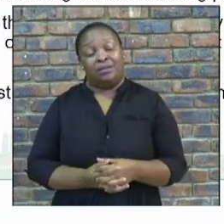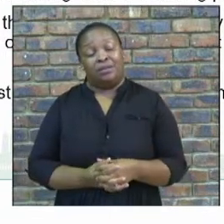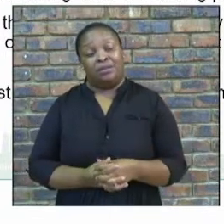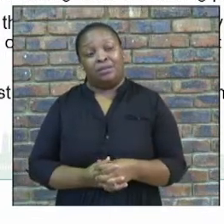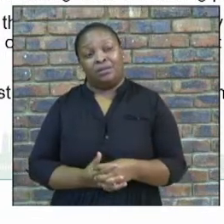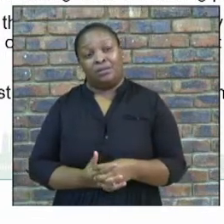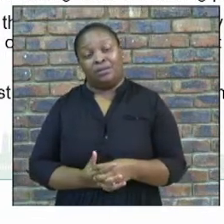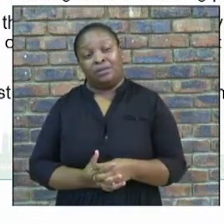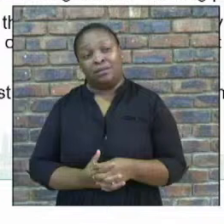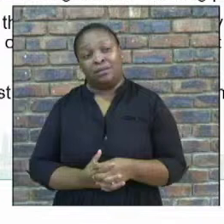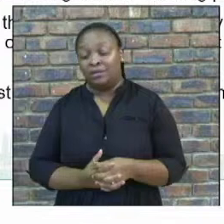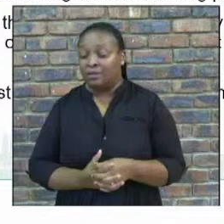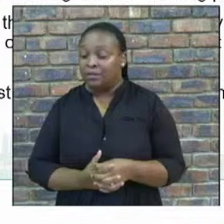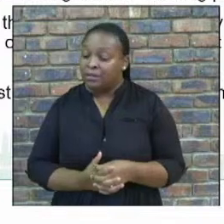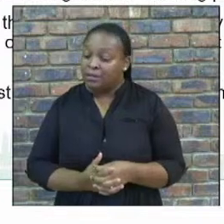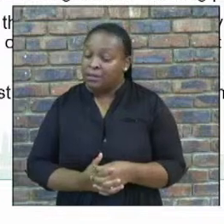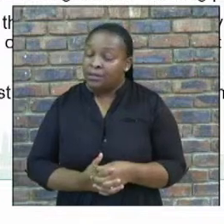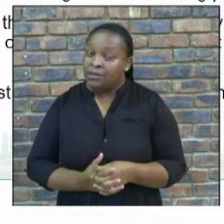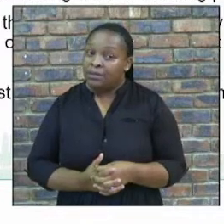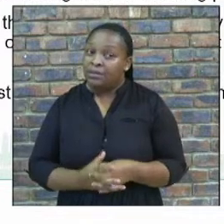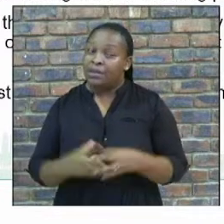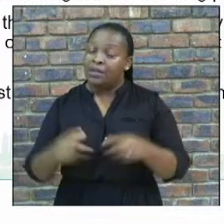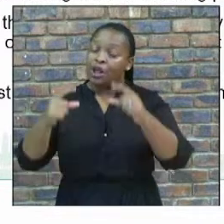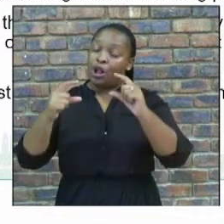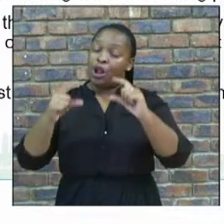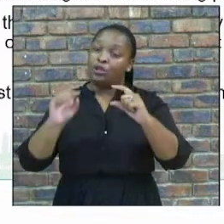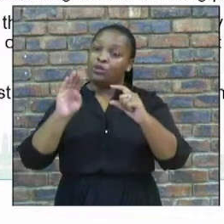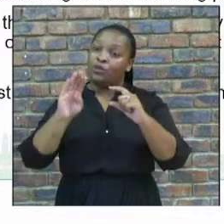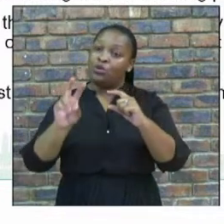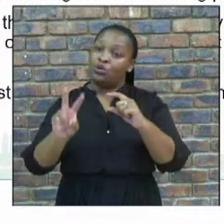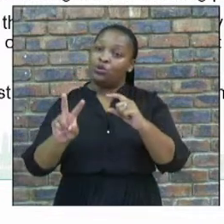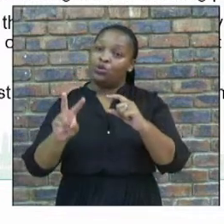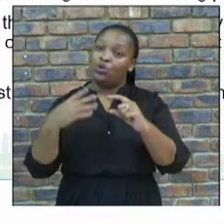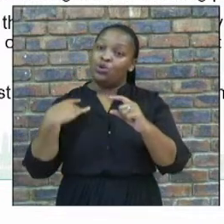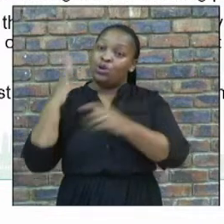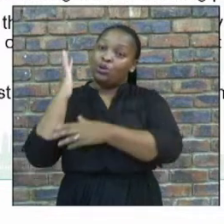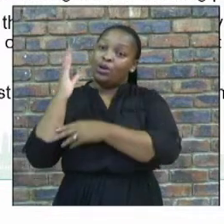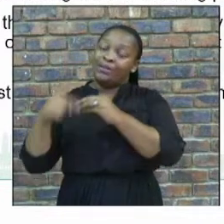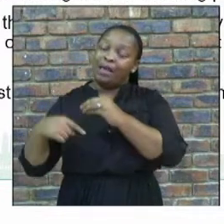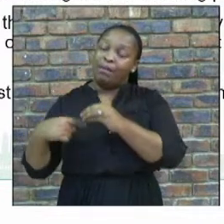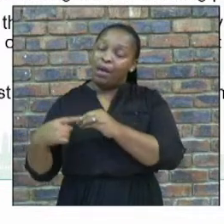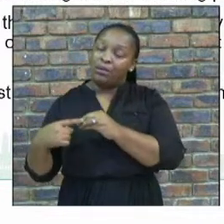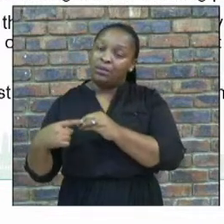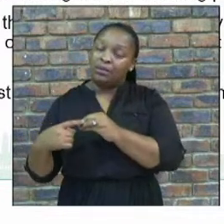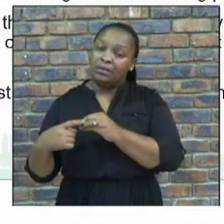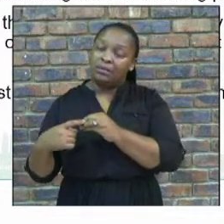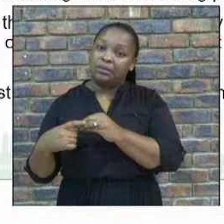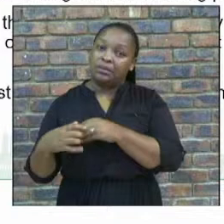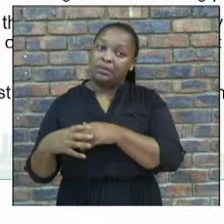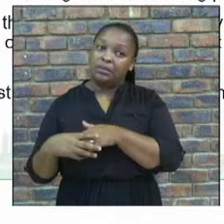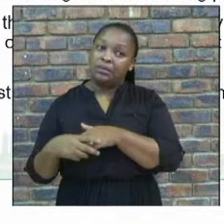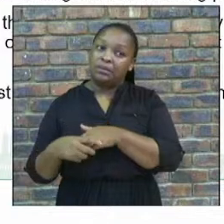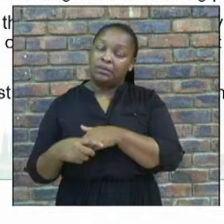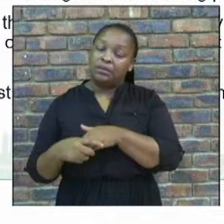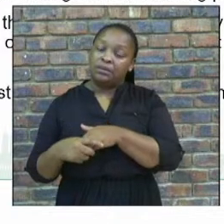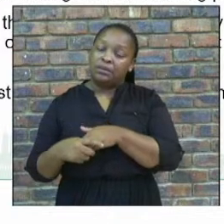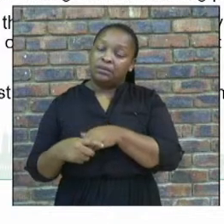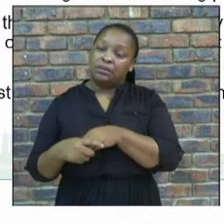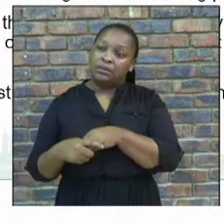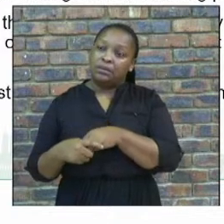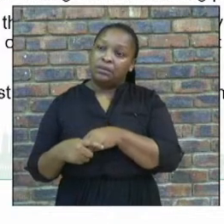exploration. Then clause 42, it talks to, it provides that